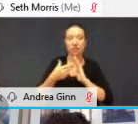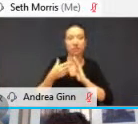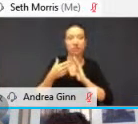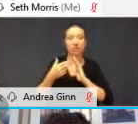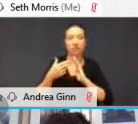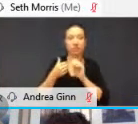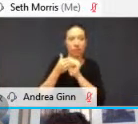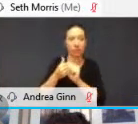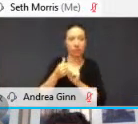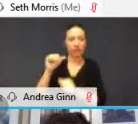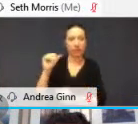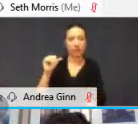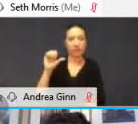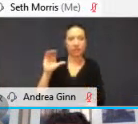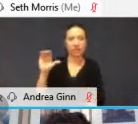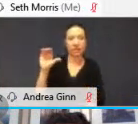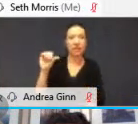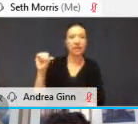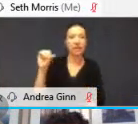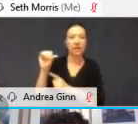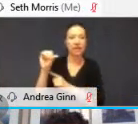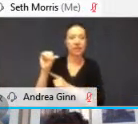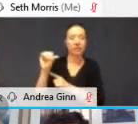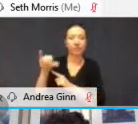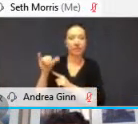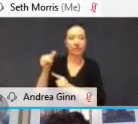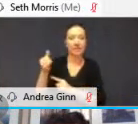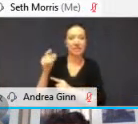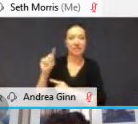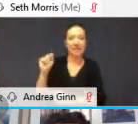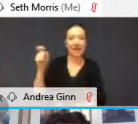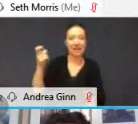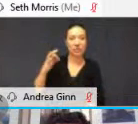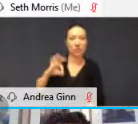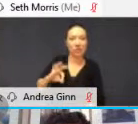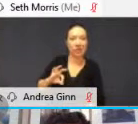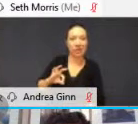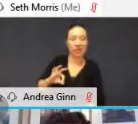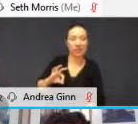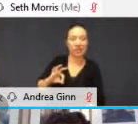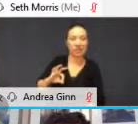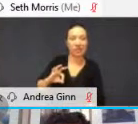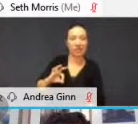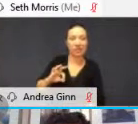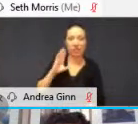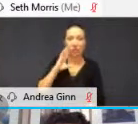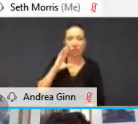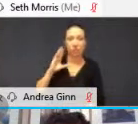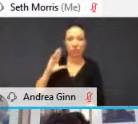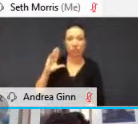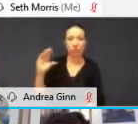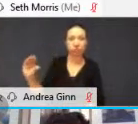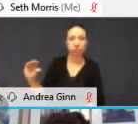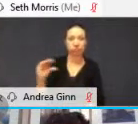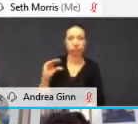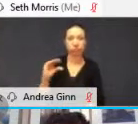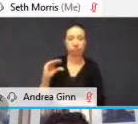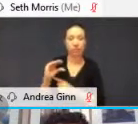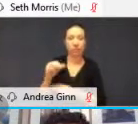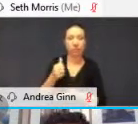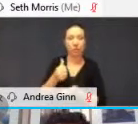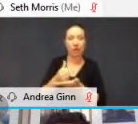Act that are used to offset how much individual pays on their monthly